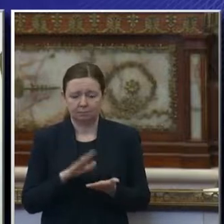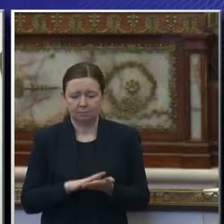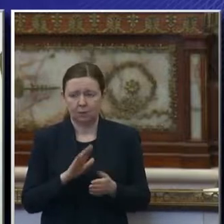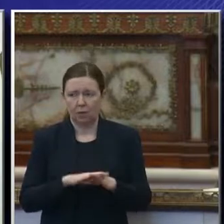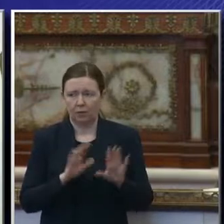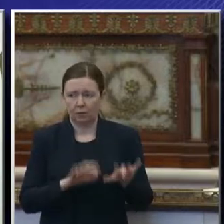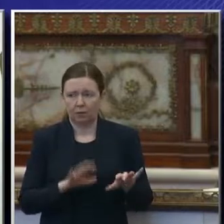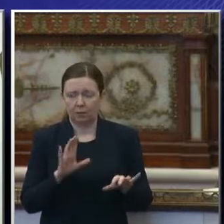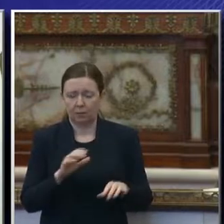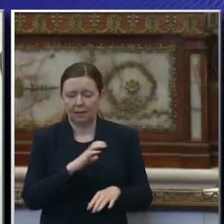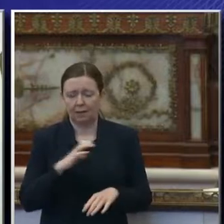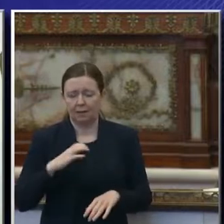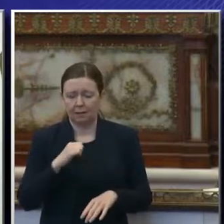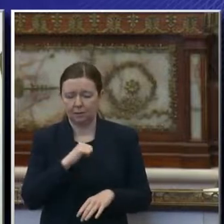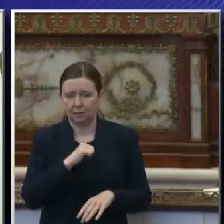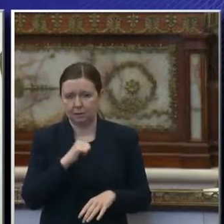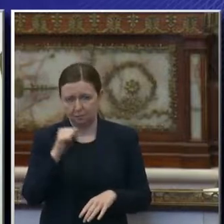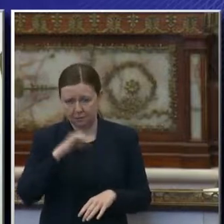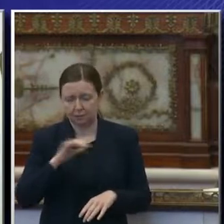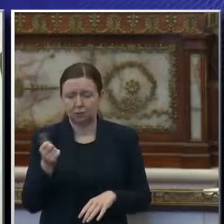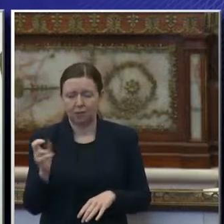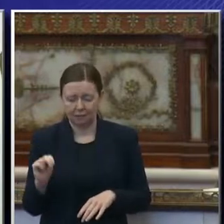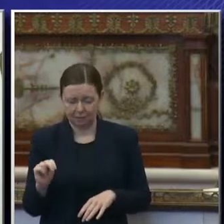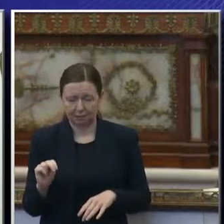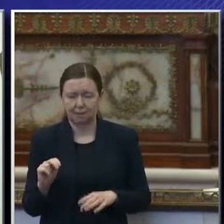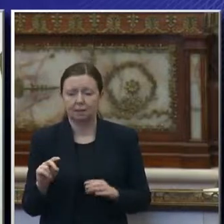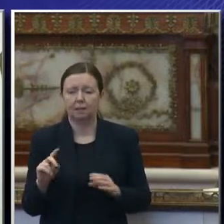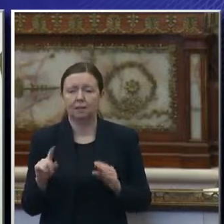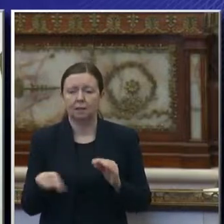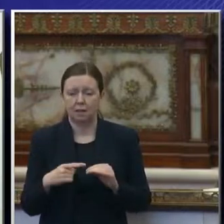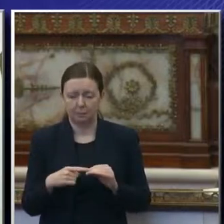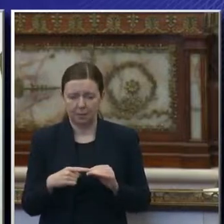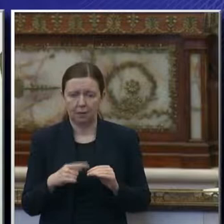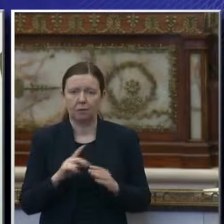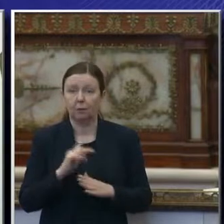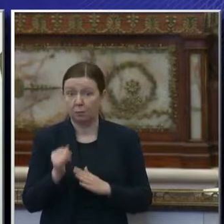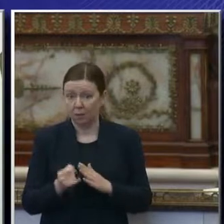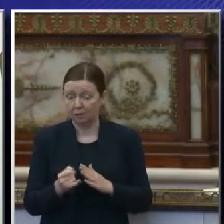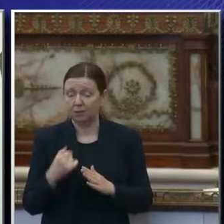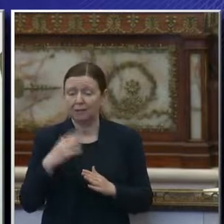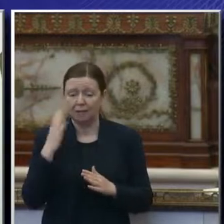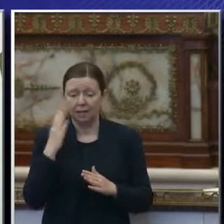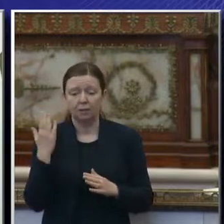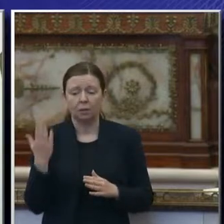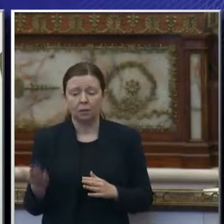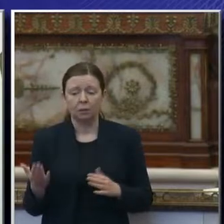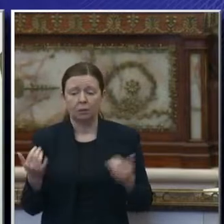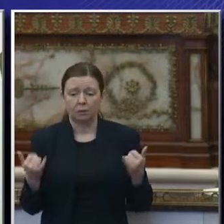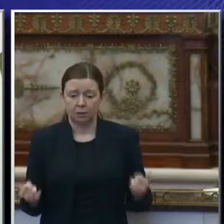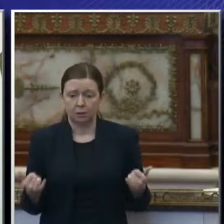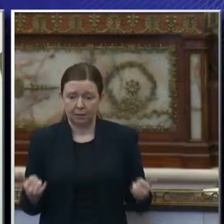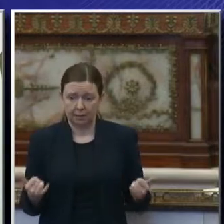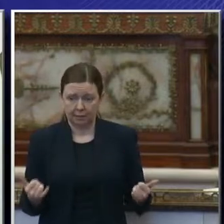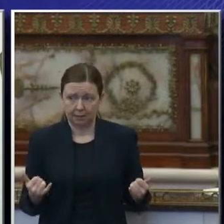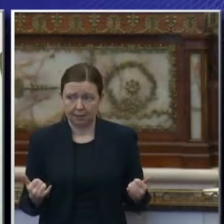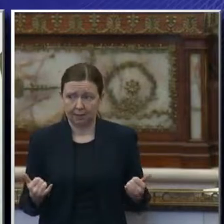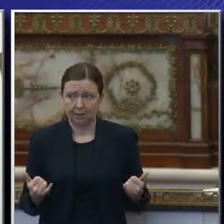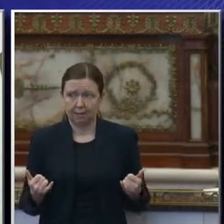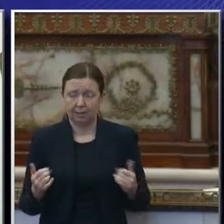by Councilmember Johnson, as well as yourself and others, regarding this project. I know you're currently